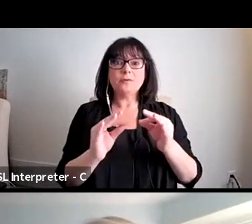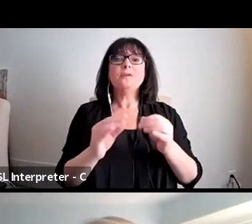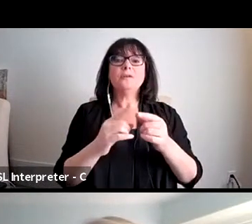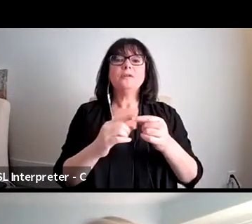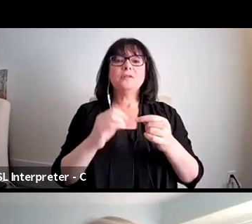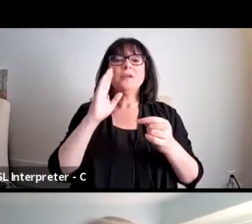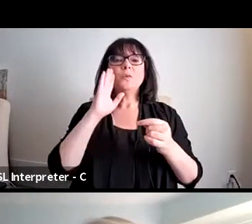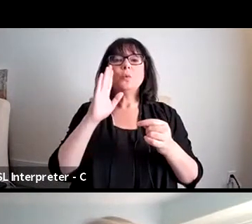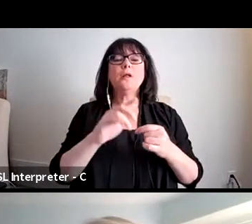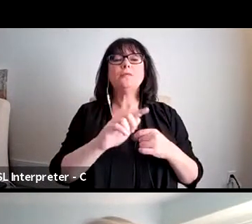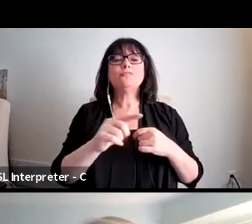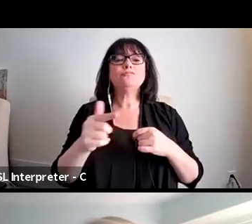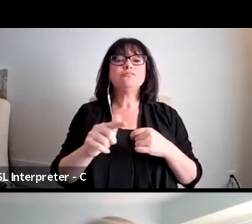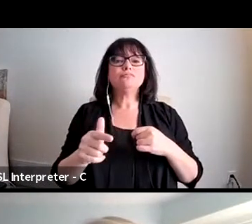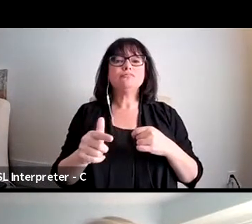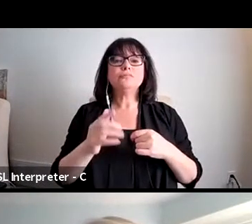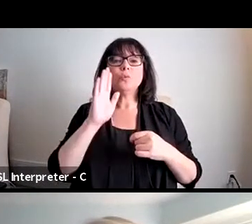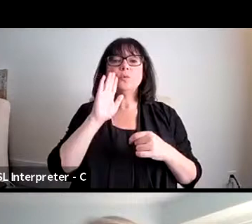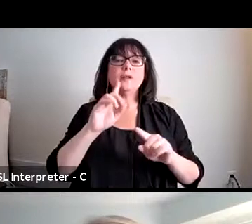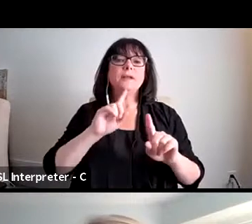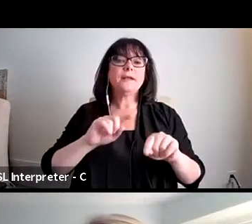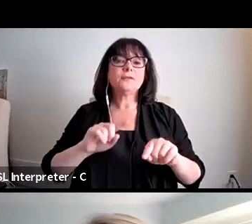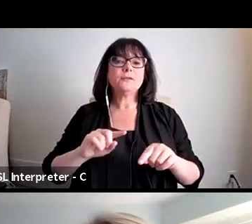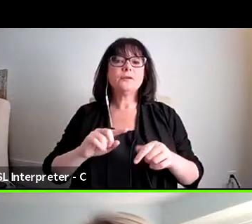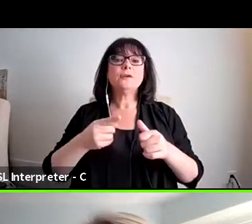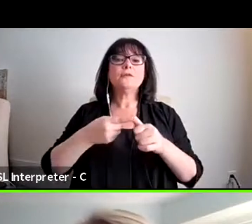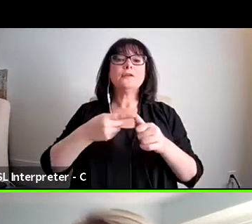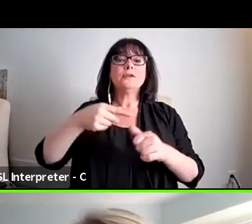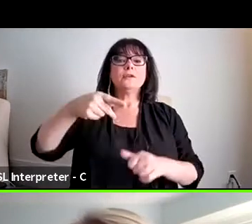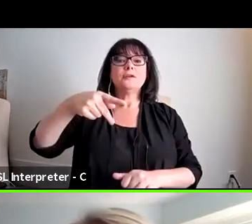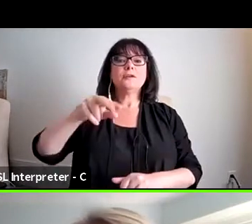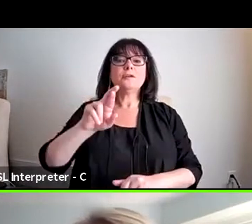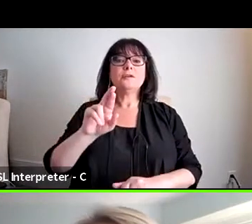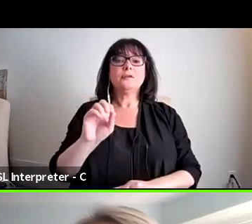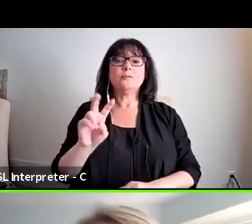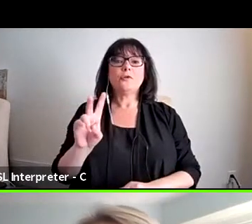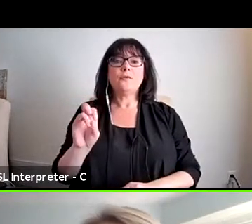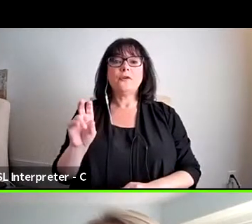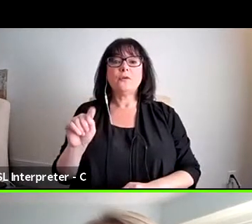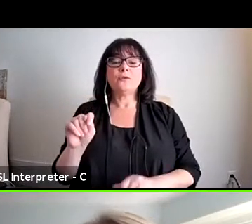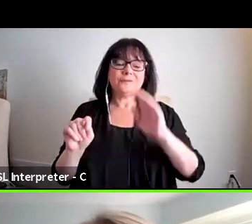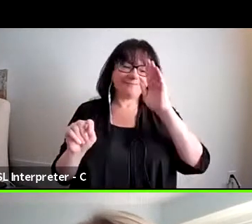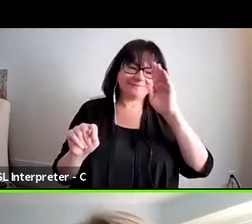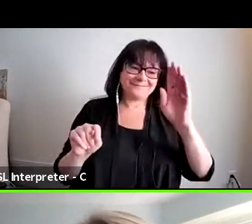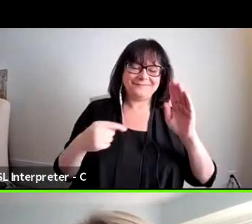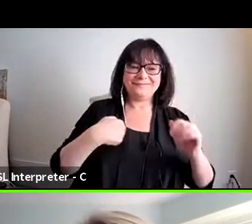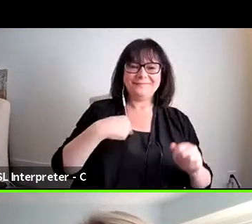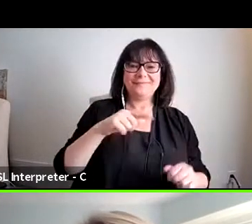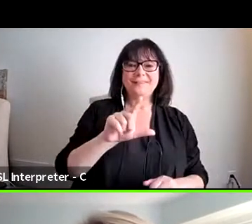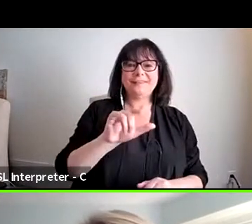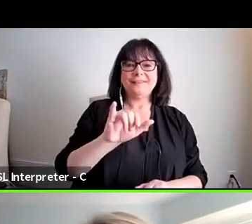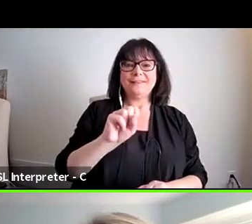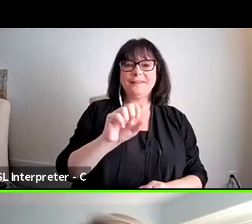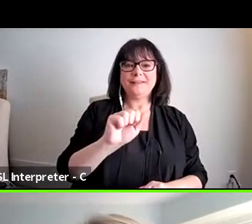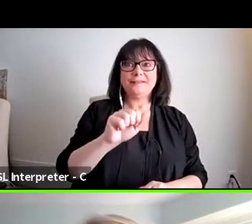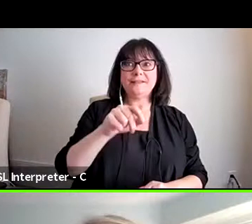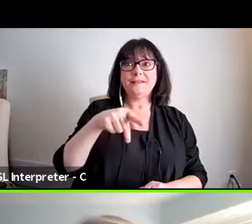ask the Provost to introduce herself first. Hi, everyone. I'm Lisa Phillips. I'm the Provost and Vice President